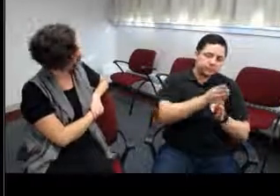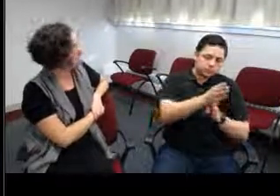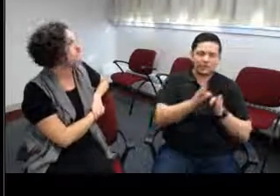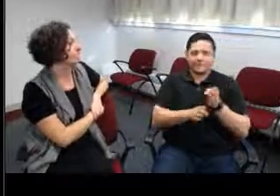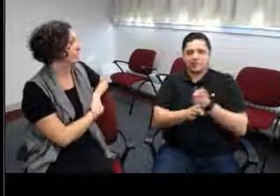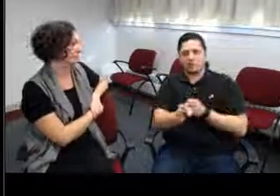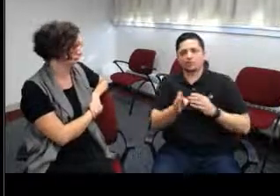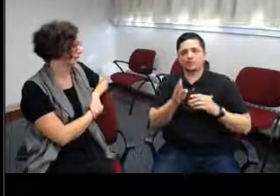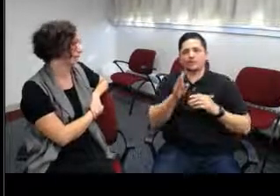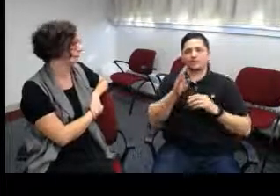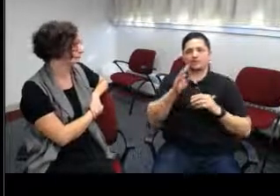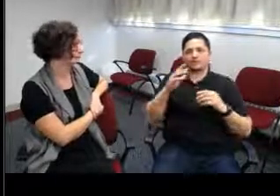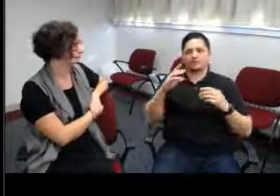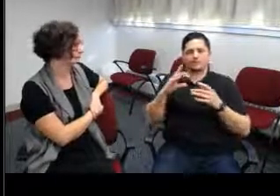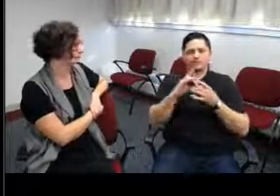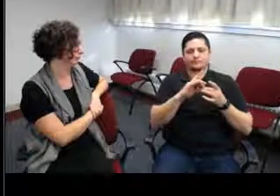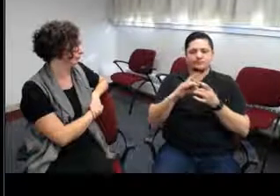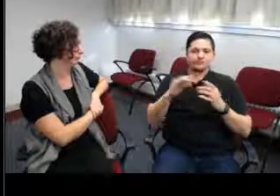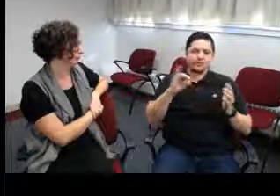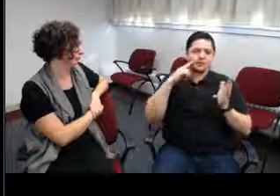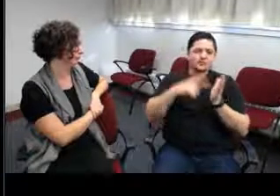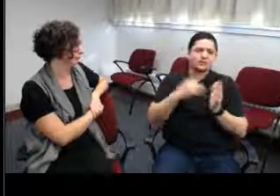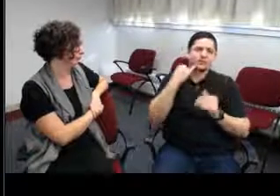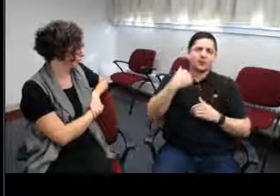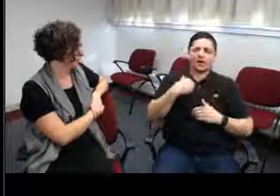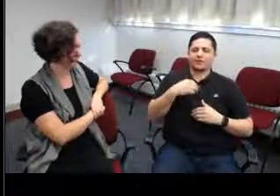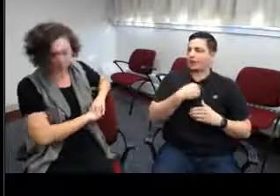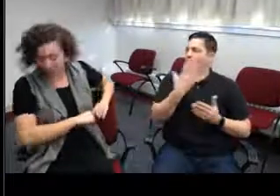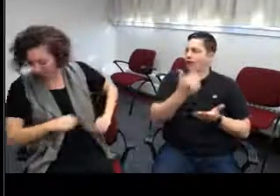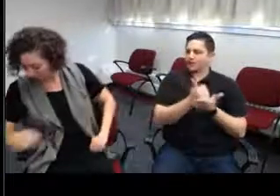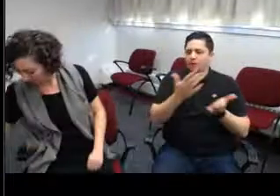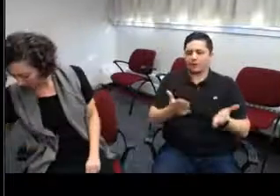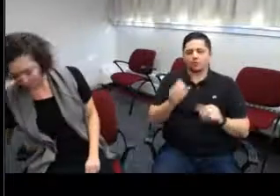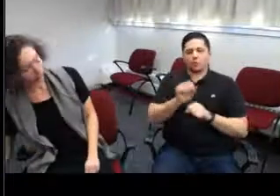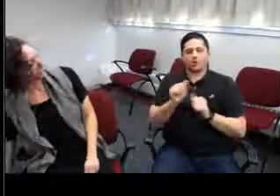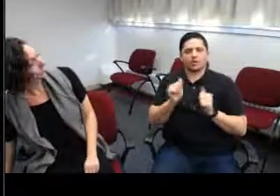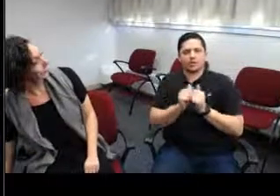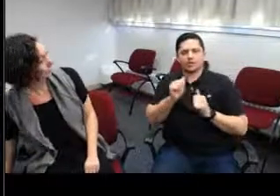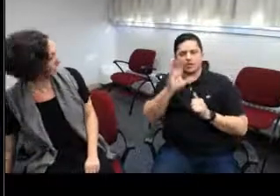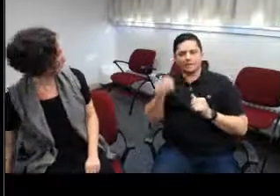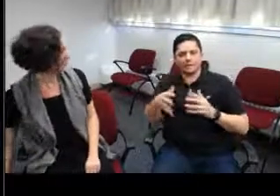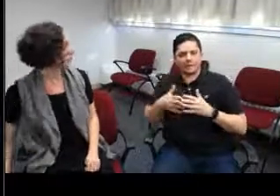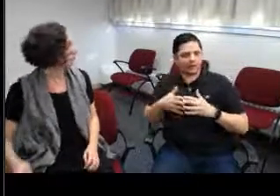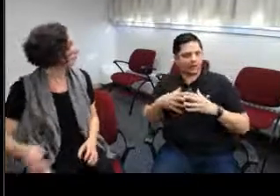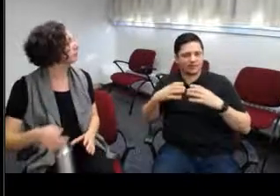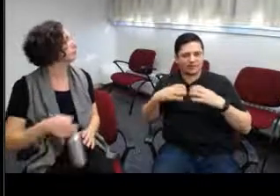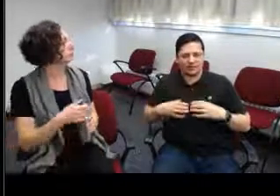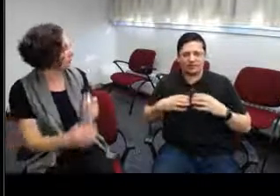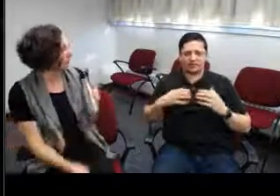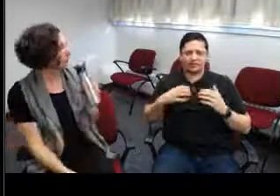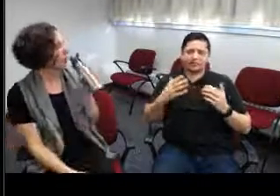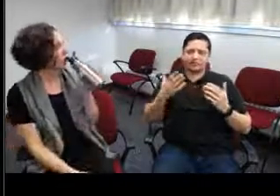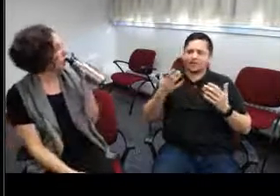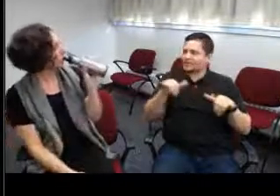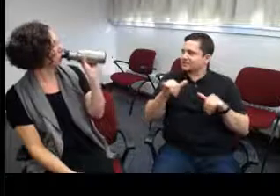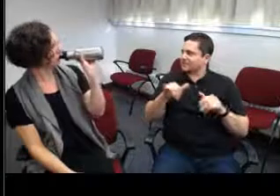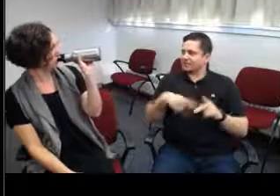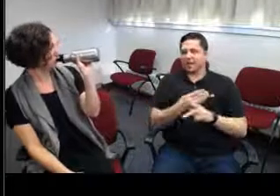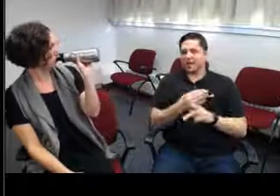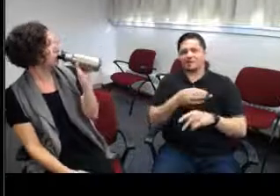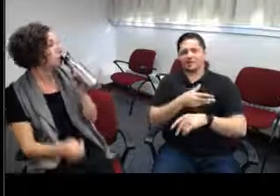And this, too, is similar with other majority-minority groups. So, for example, if an